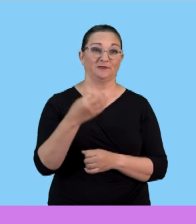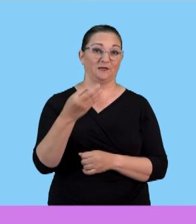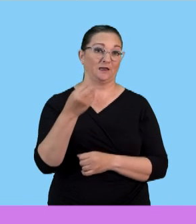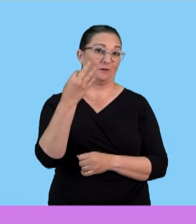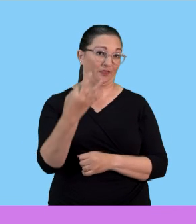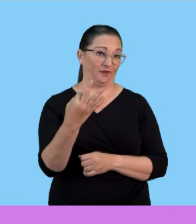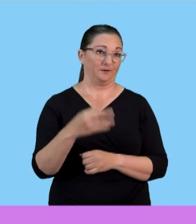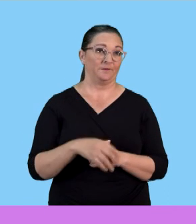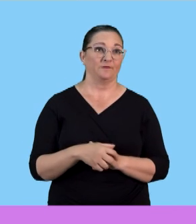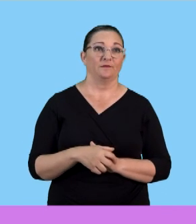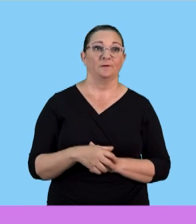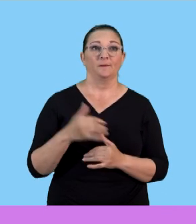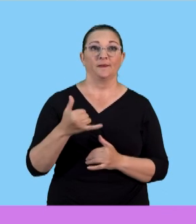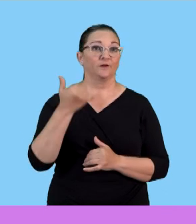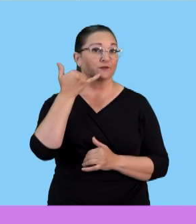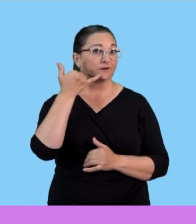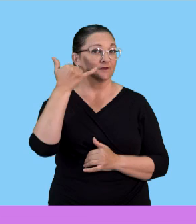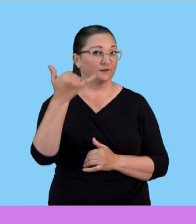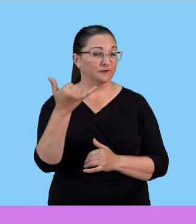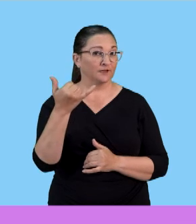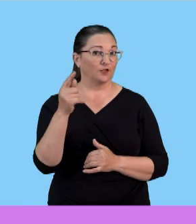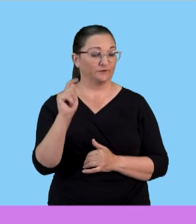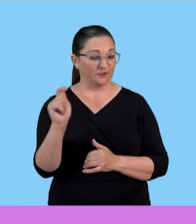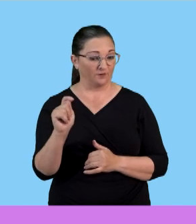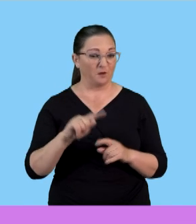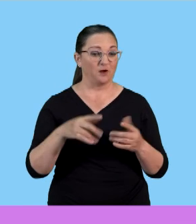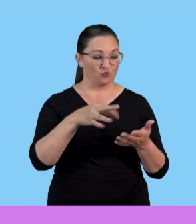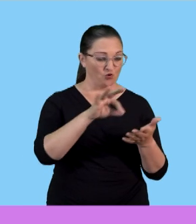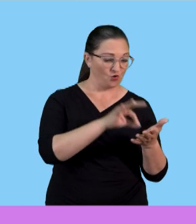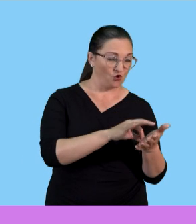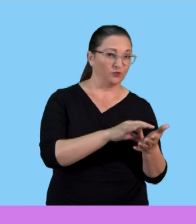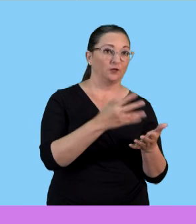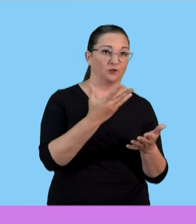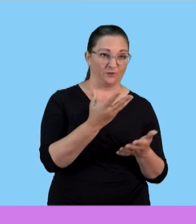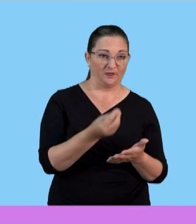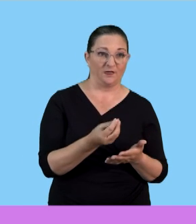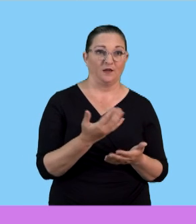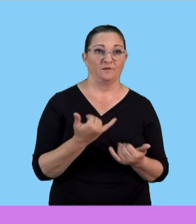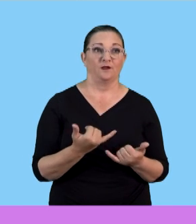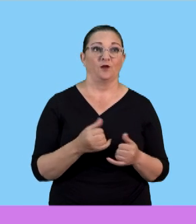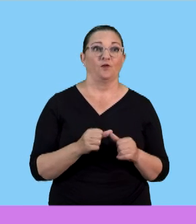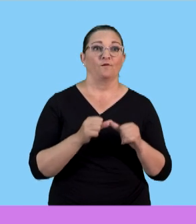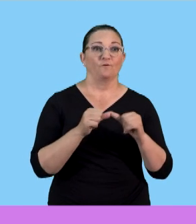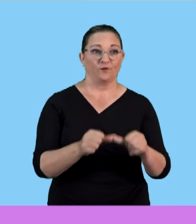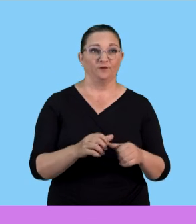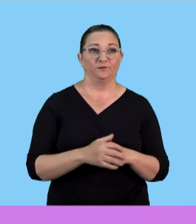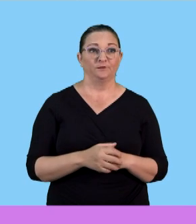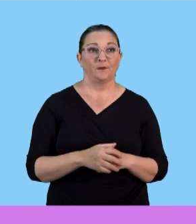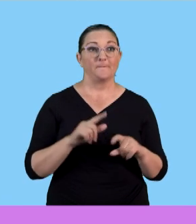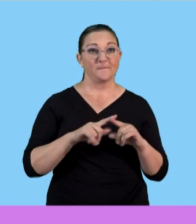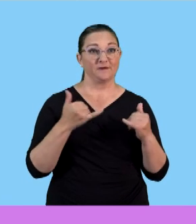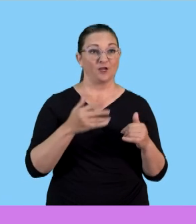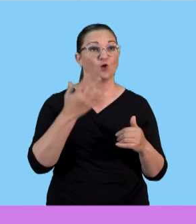number 3, a telephone tariff. So we have a telephone contract was quoted as follows. We are given